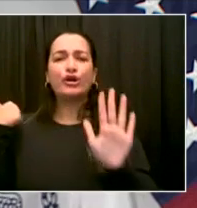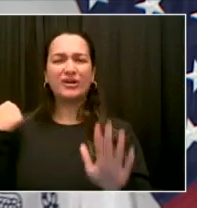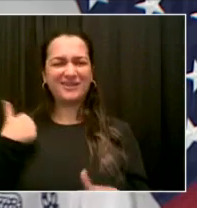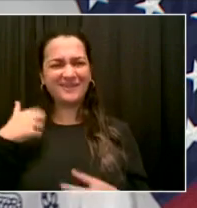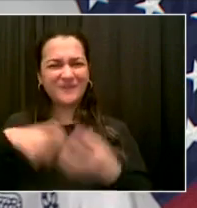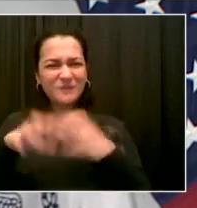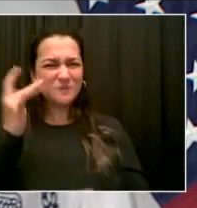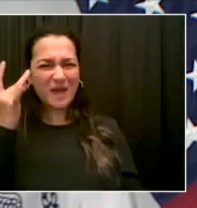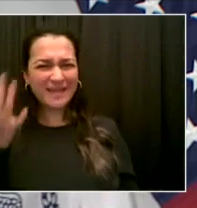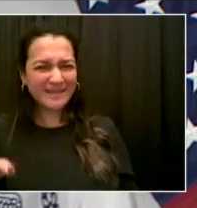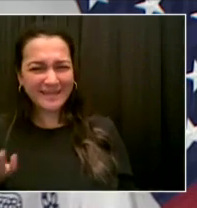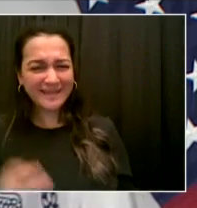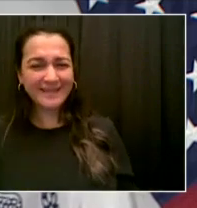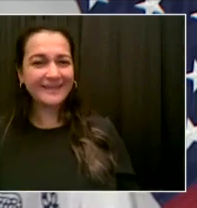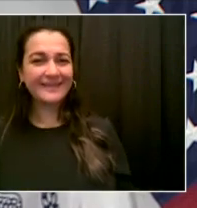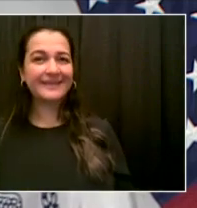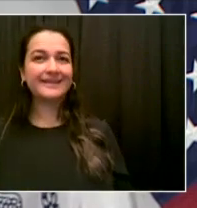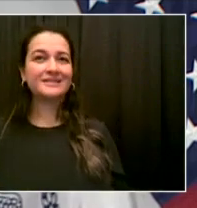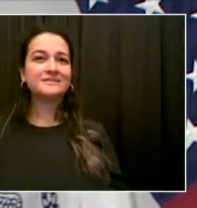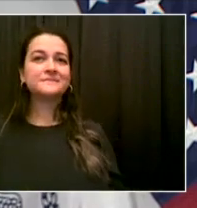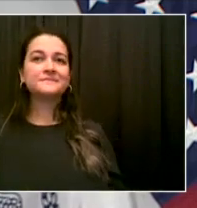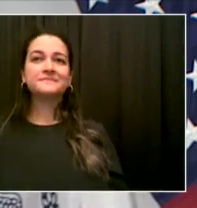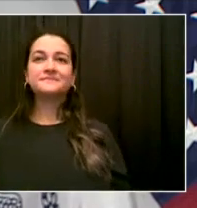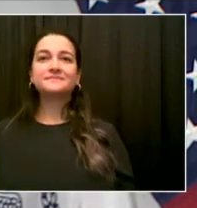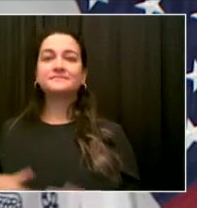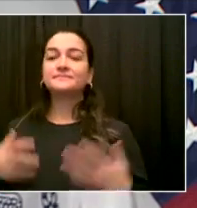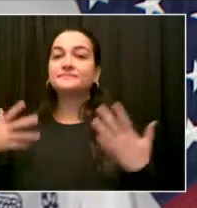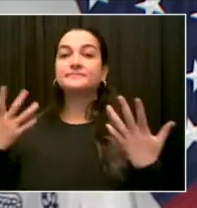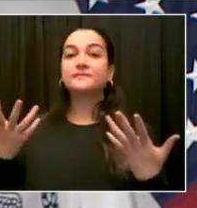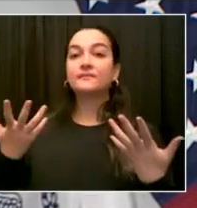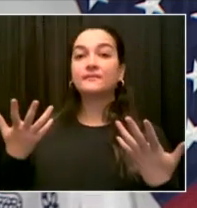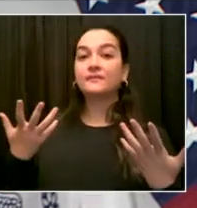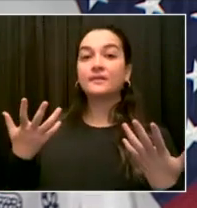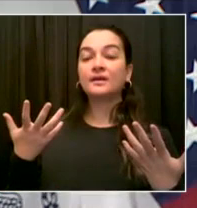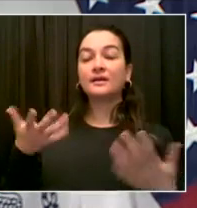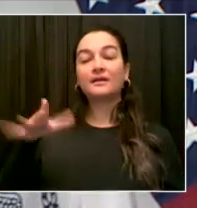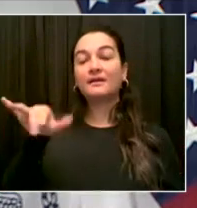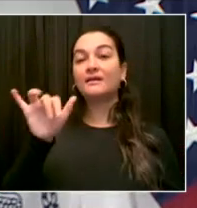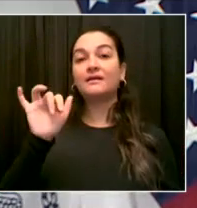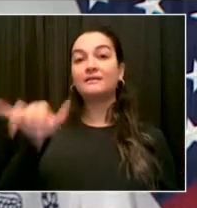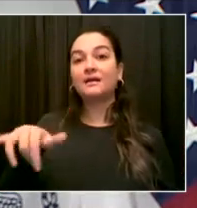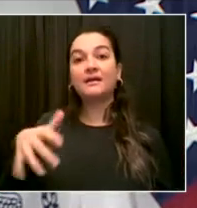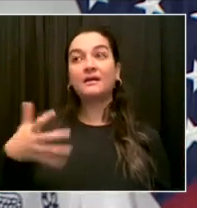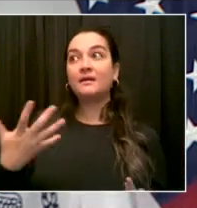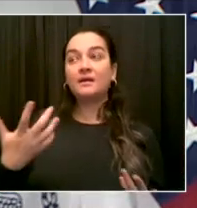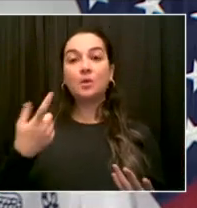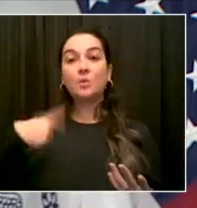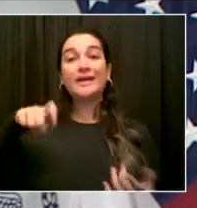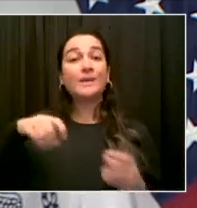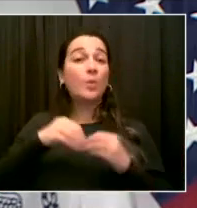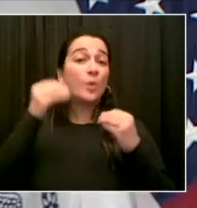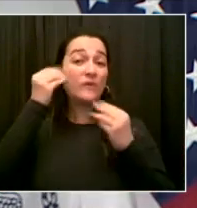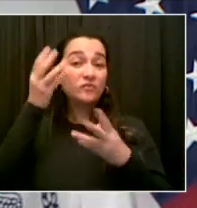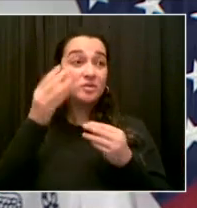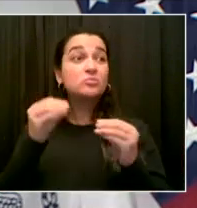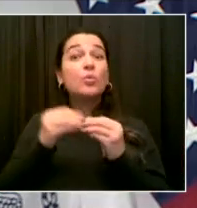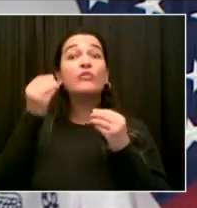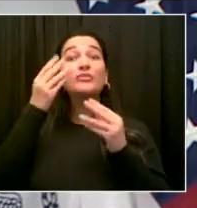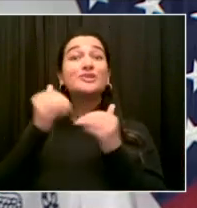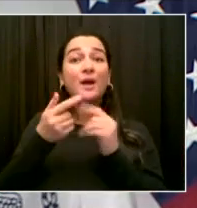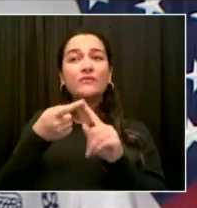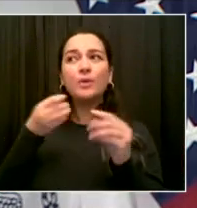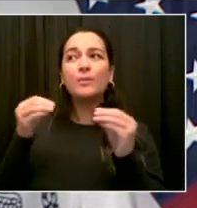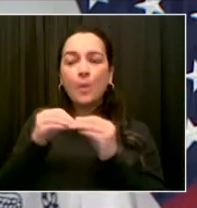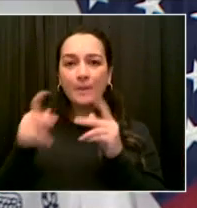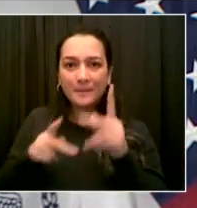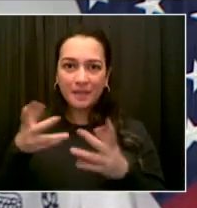see. Really important to recognize we're encouraging constantly reporting, because that's the key to being